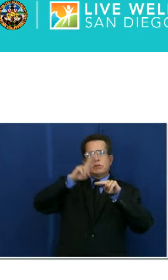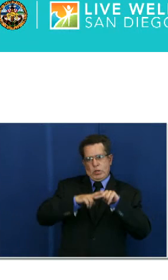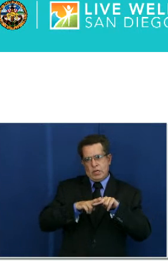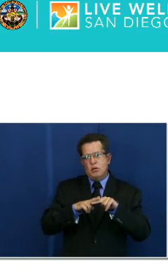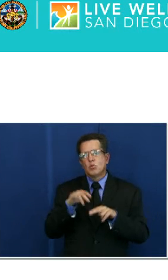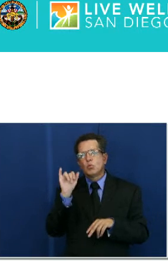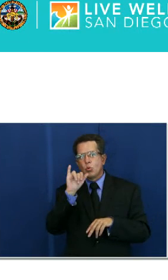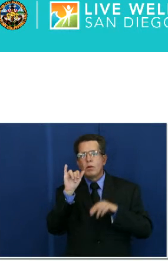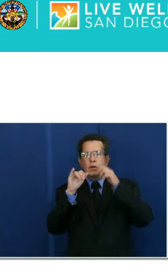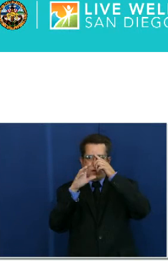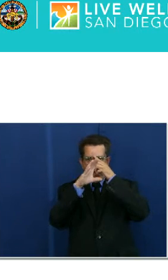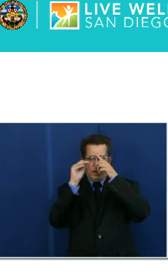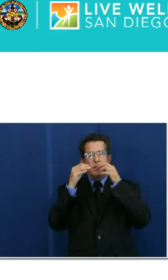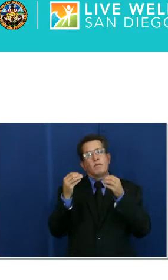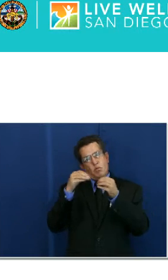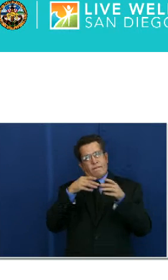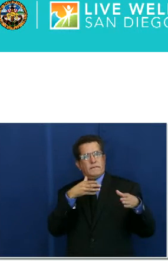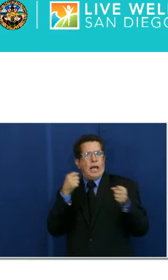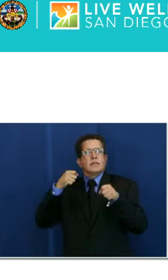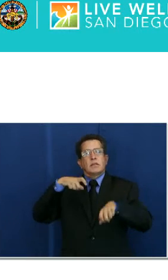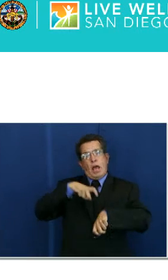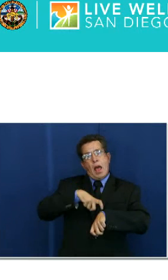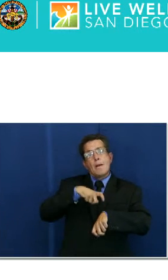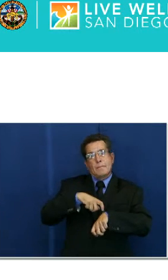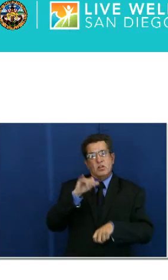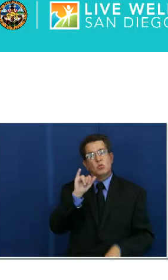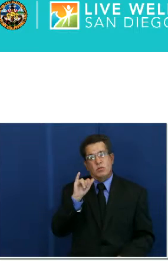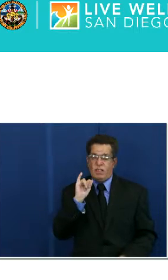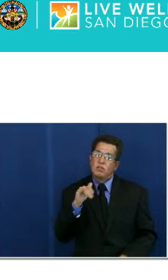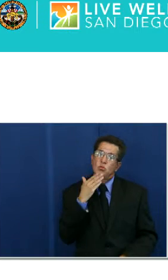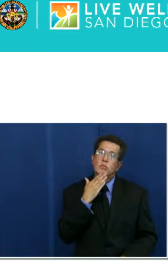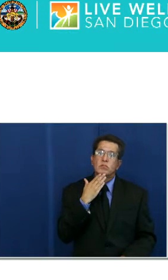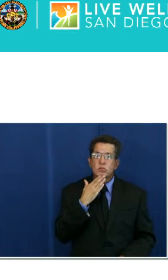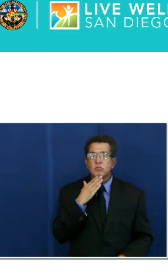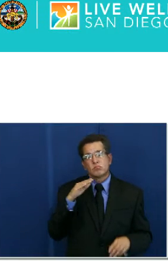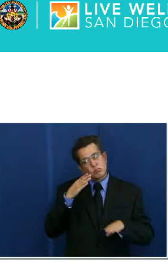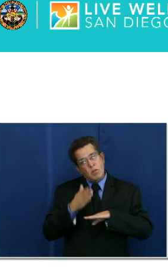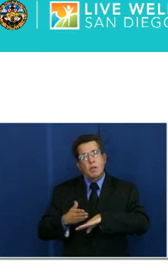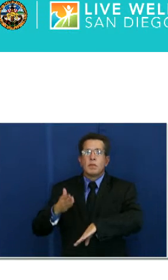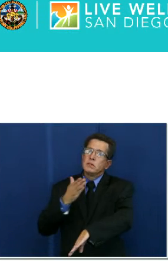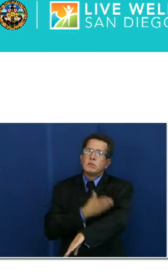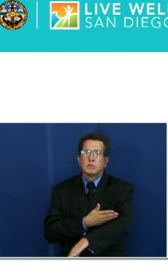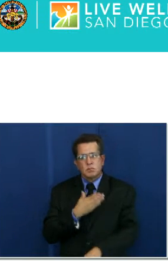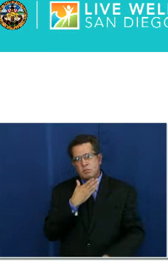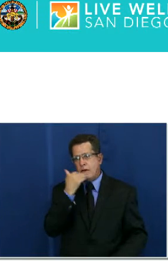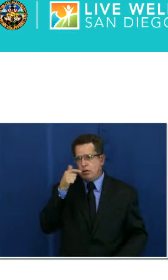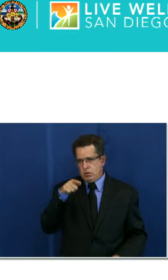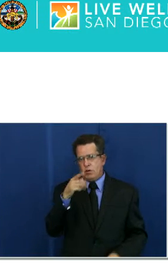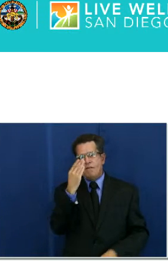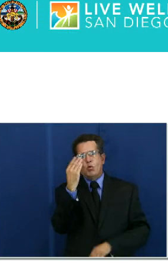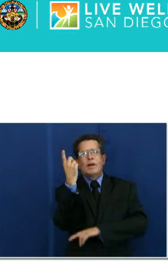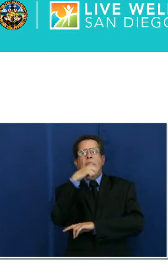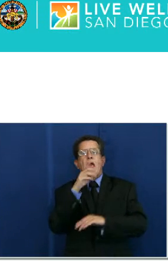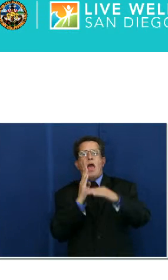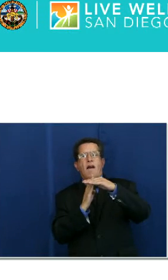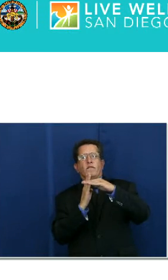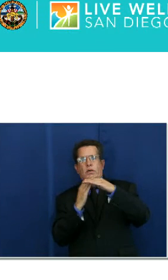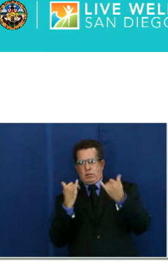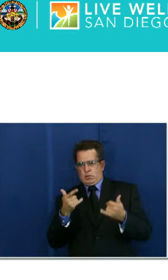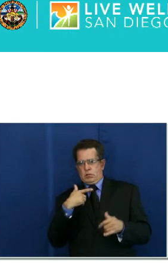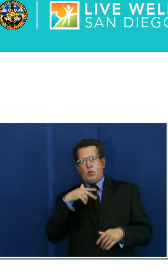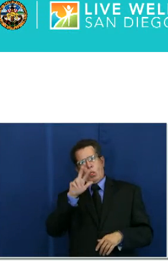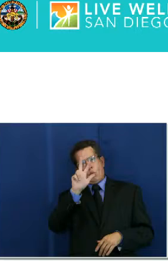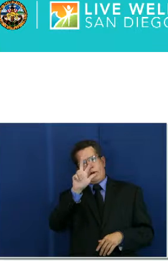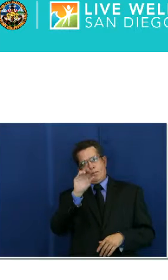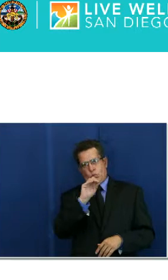without impacting the turnaround time, and that is a positive accomplishment. 14-day average, 3%. You see total